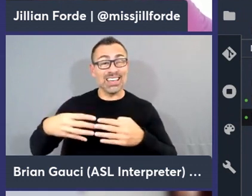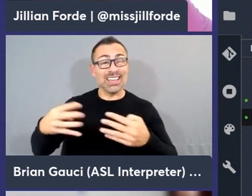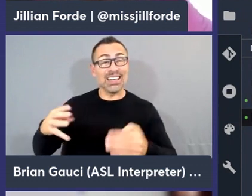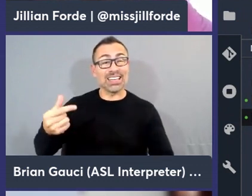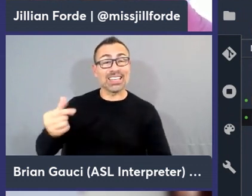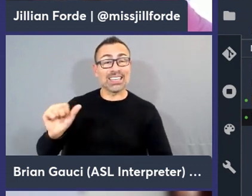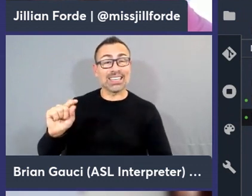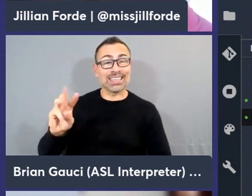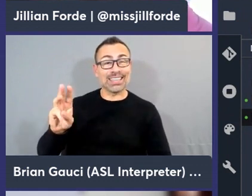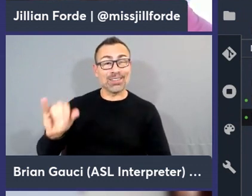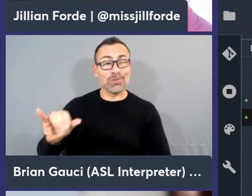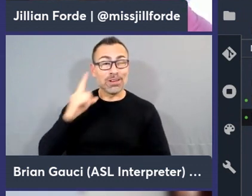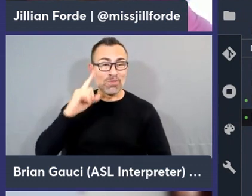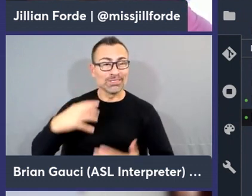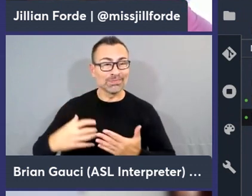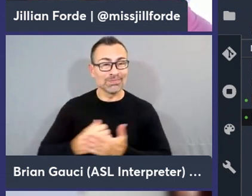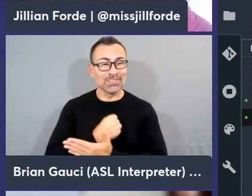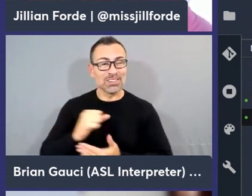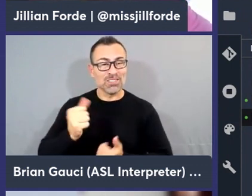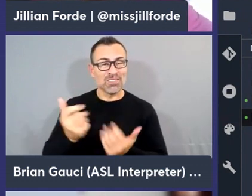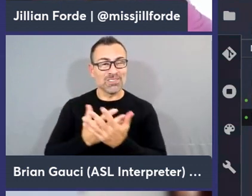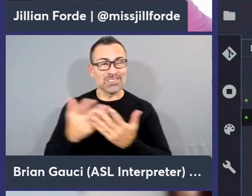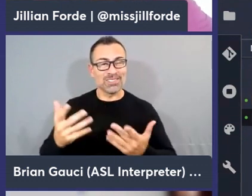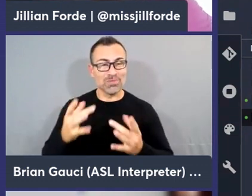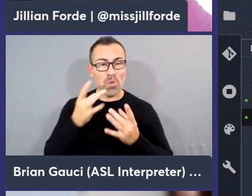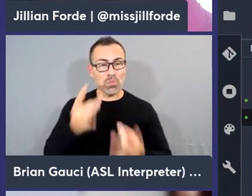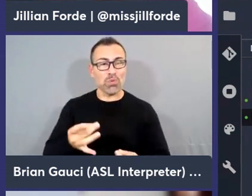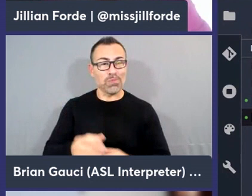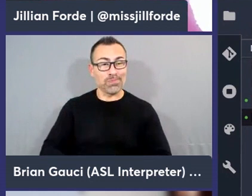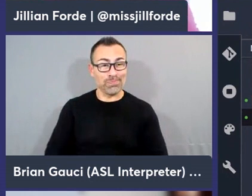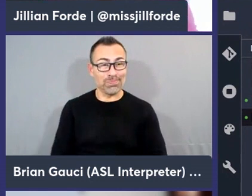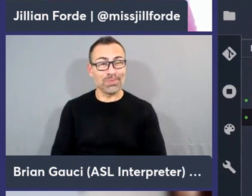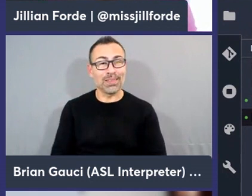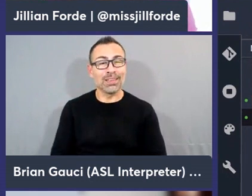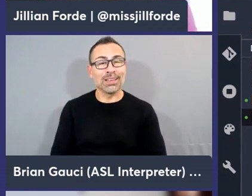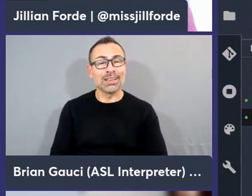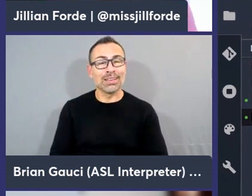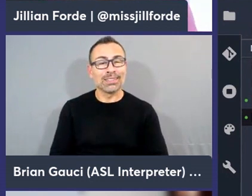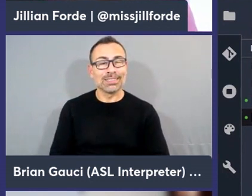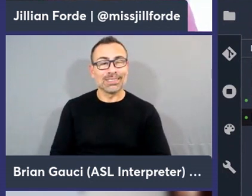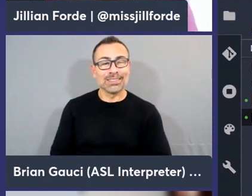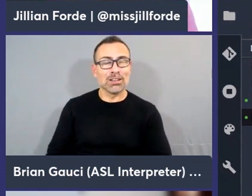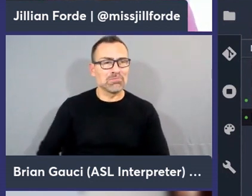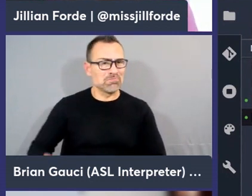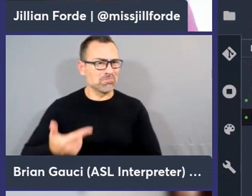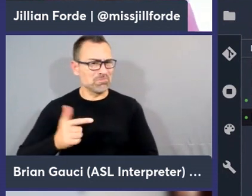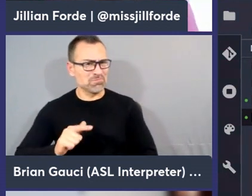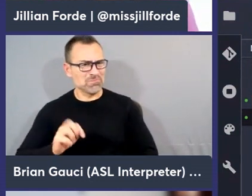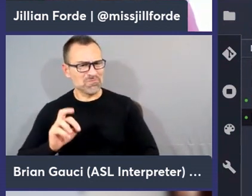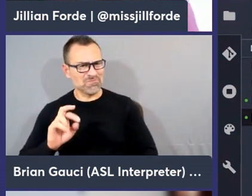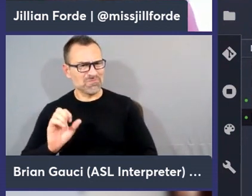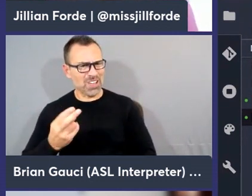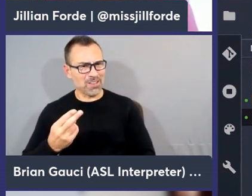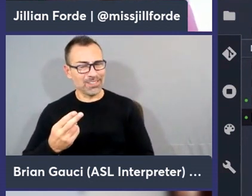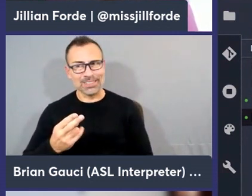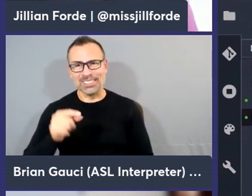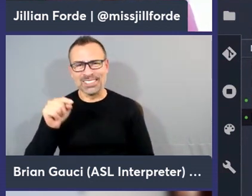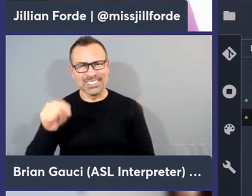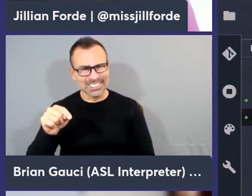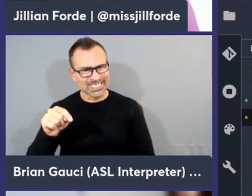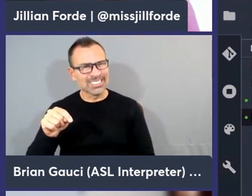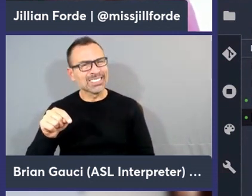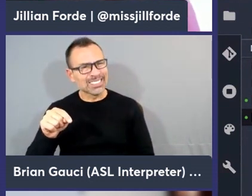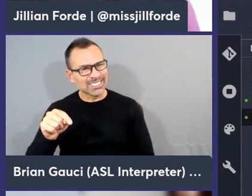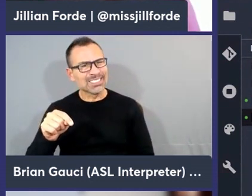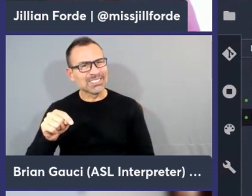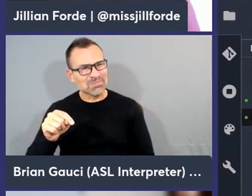goodness. So it doesn't sound like there'd be any reason why you would not want to use this, but maybe there is